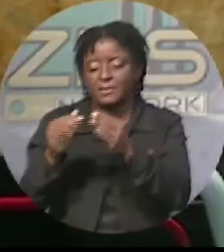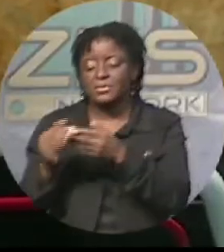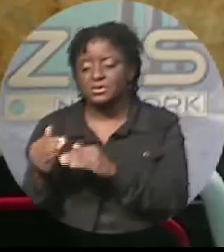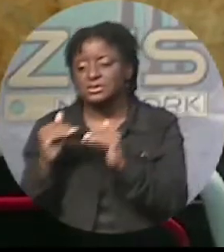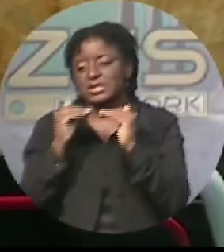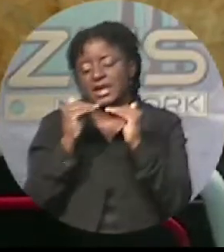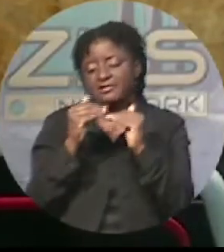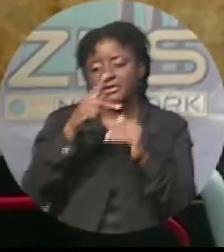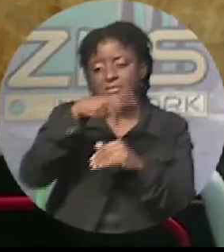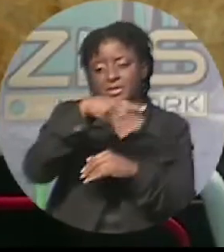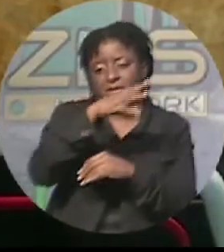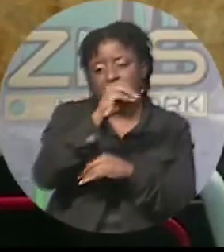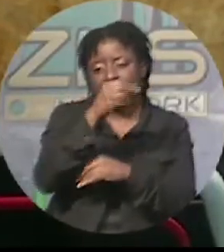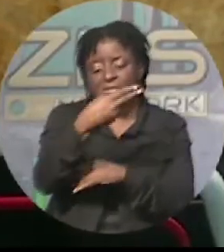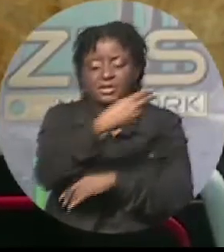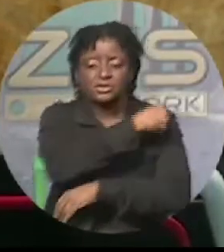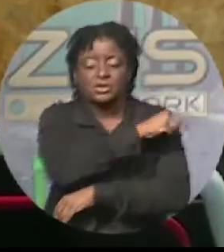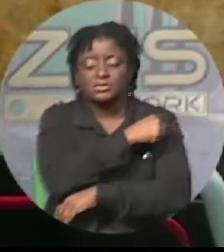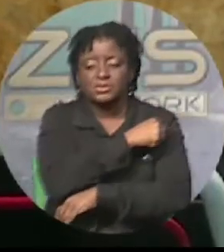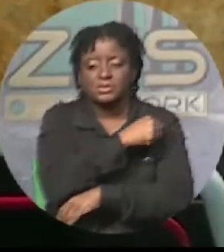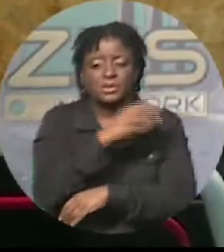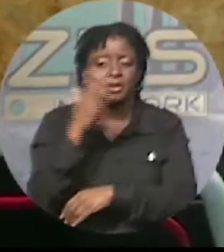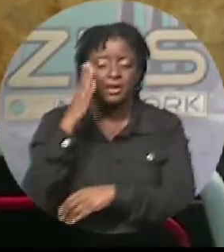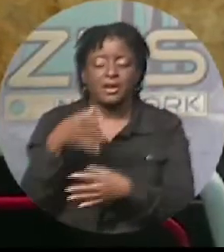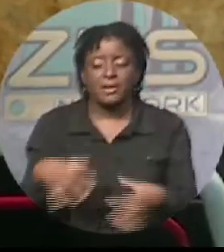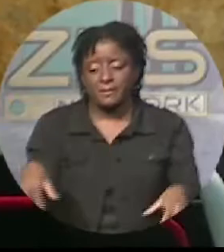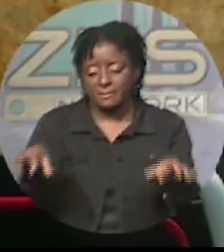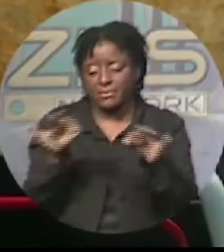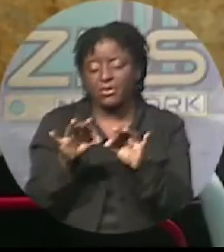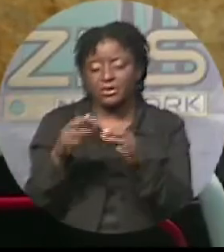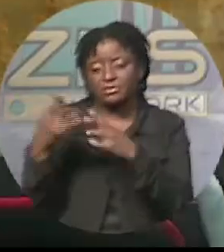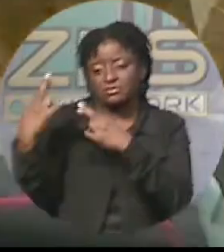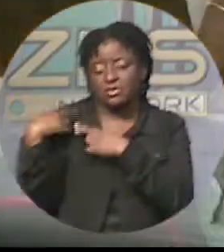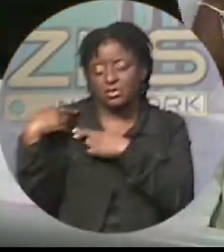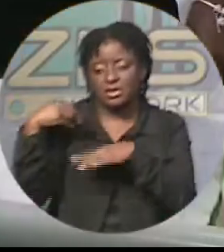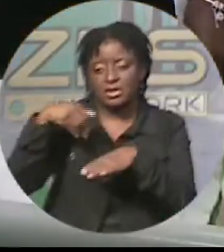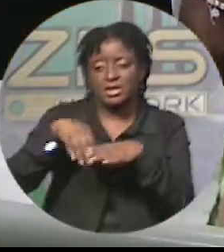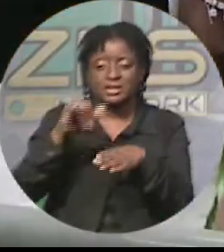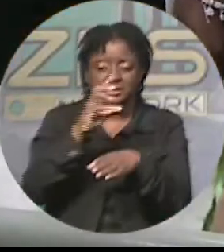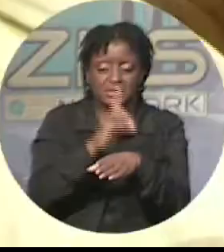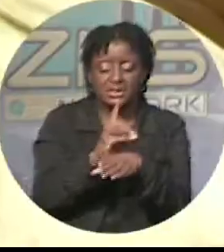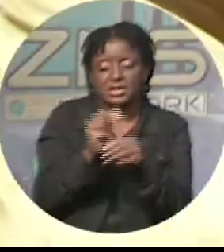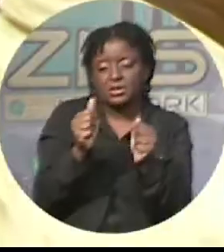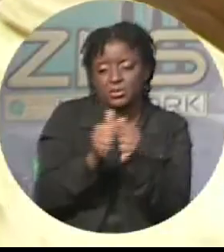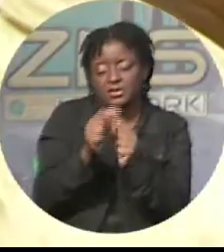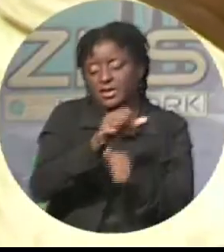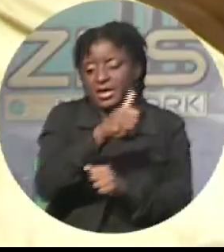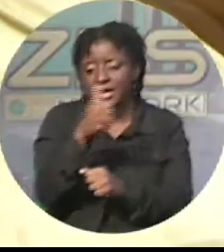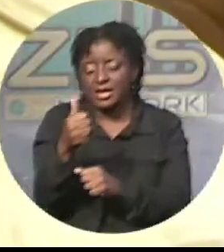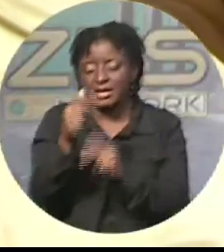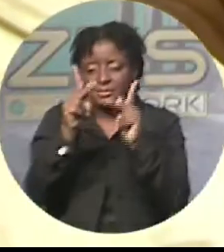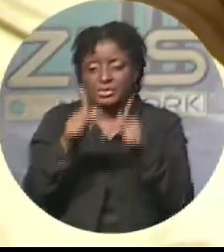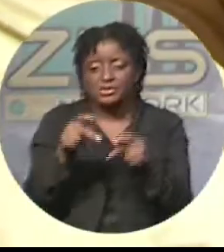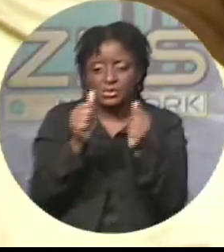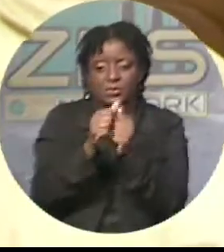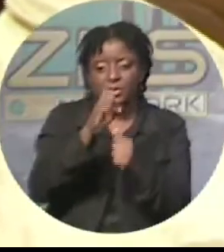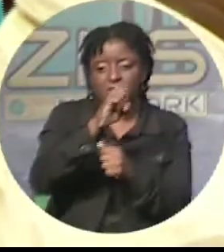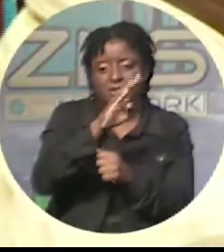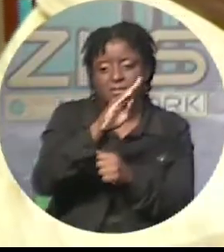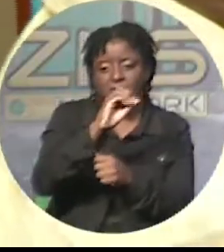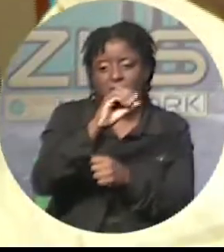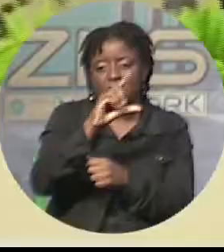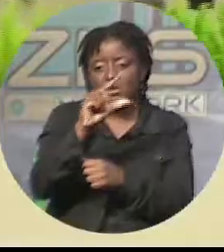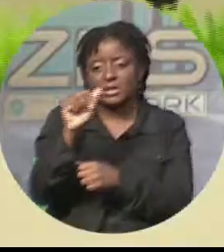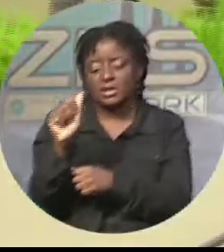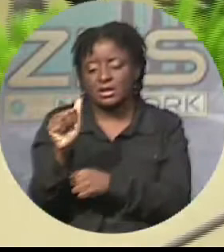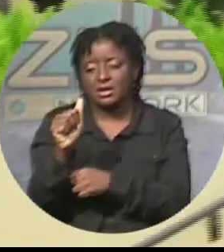Princess Margaret Hospital will play a key role in handling any potential Ebola patient. Managing Director of the Public Hospitals Authority, Herbert says thanks to the